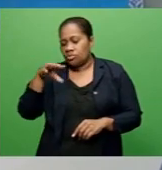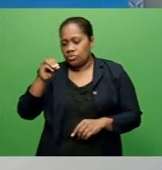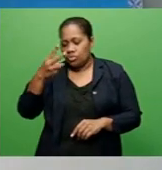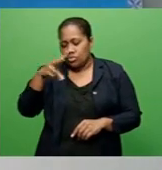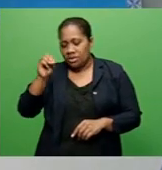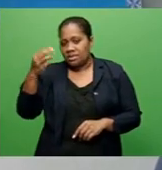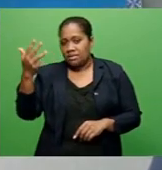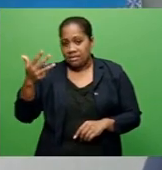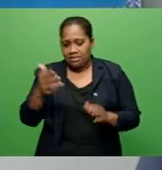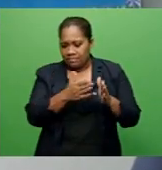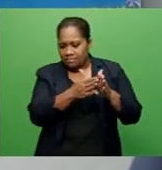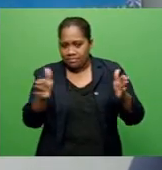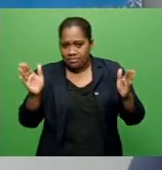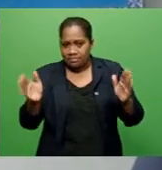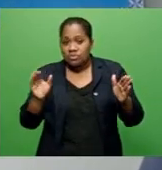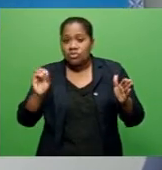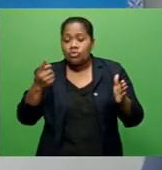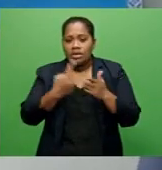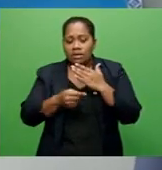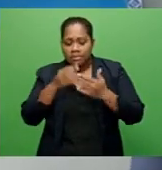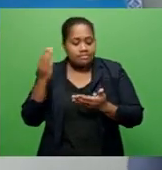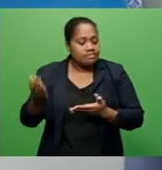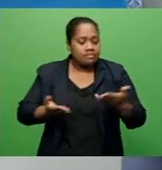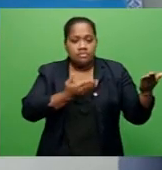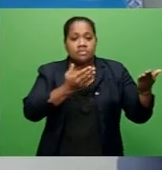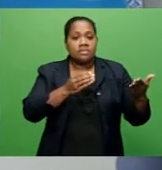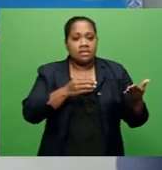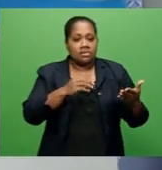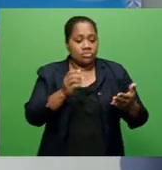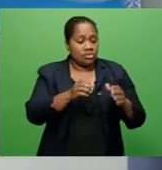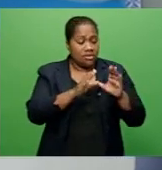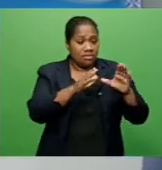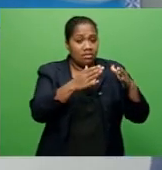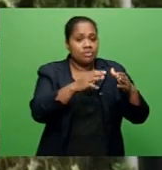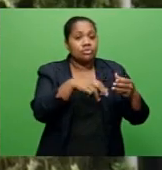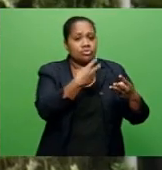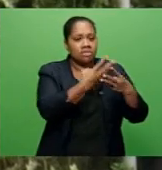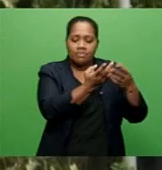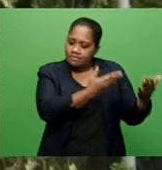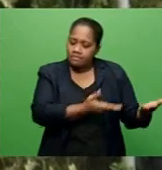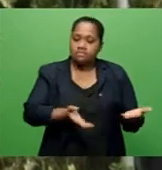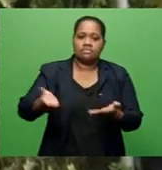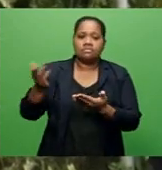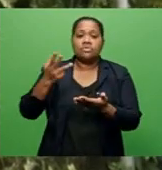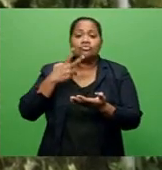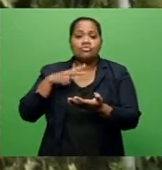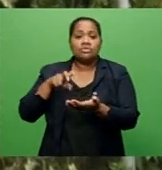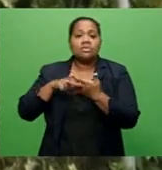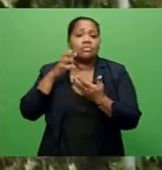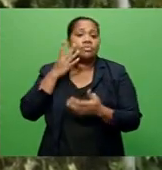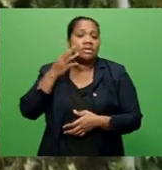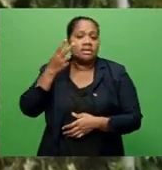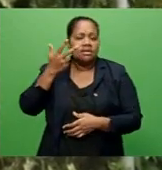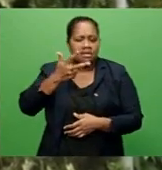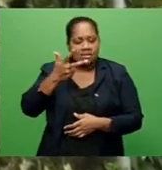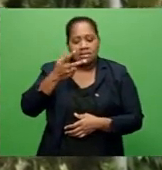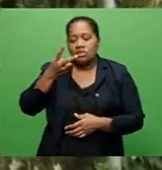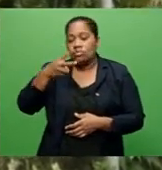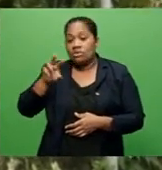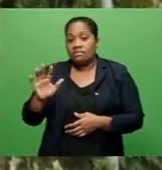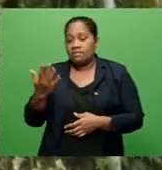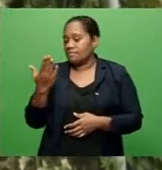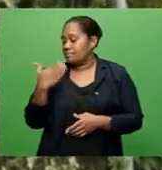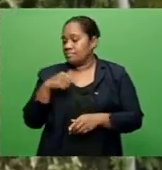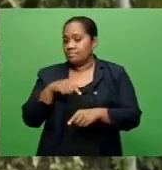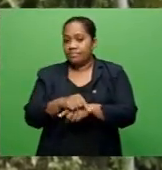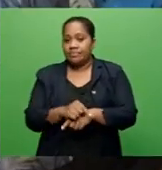discrepancies were forwarded to the party, and SODELPA provided written responses to the registrar on the 18th and 25th of last month.